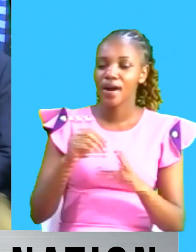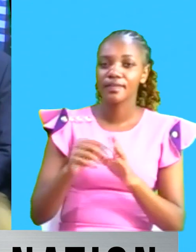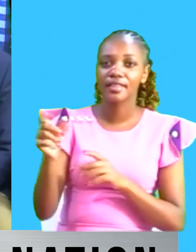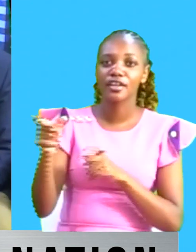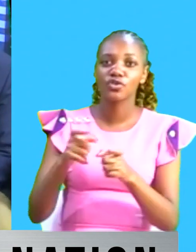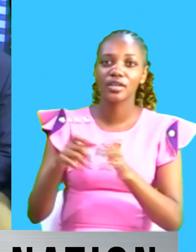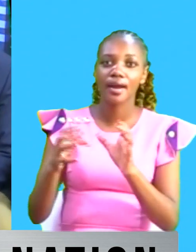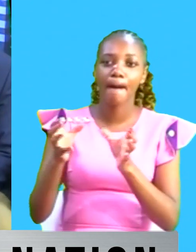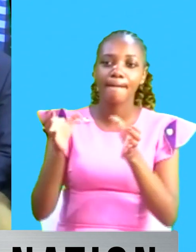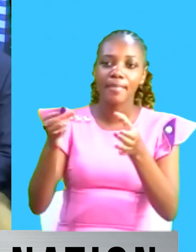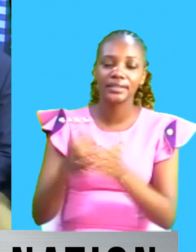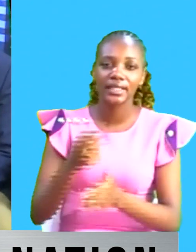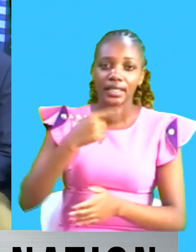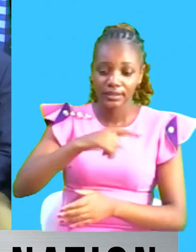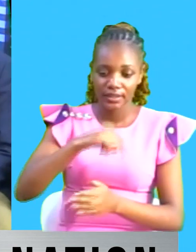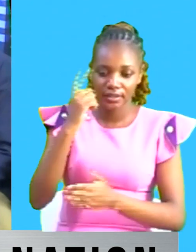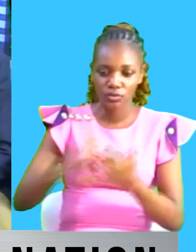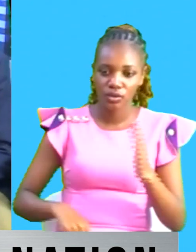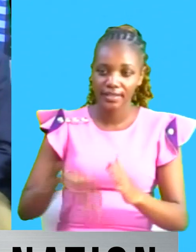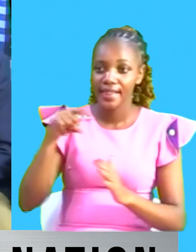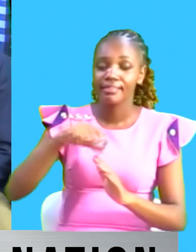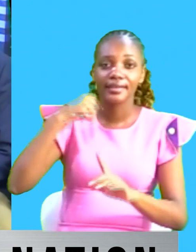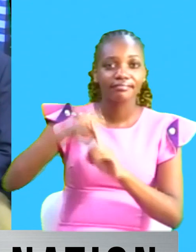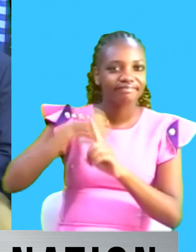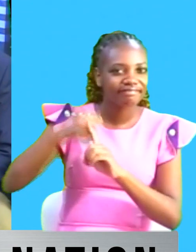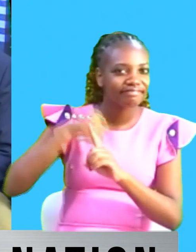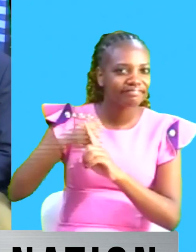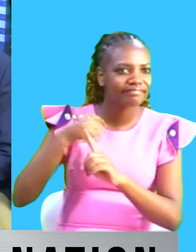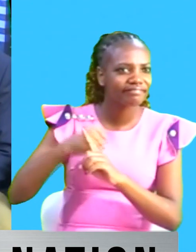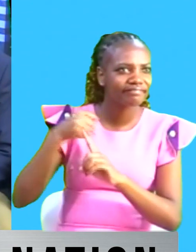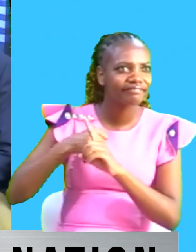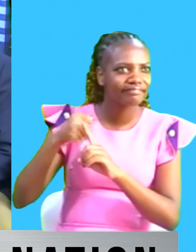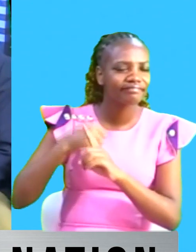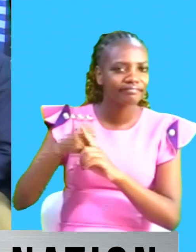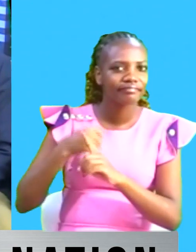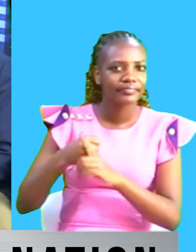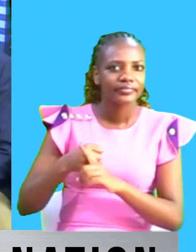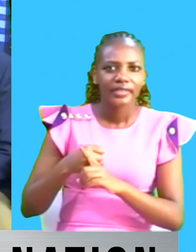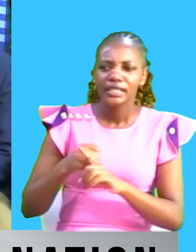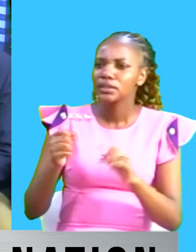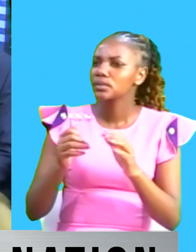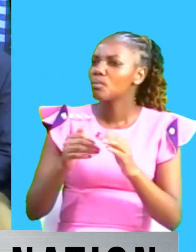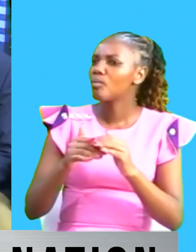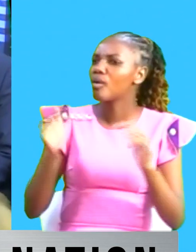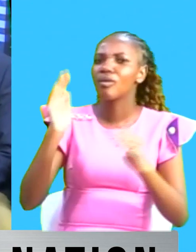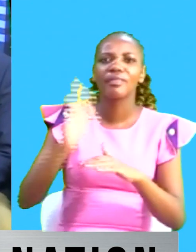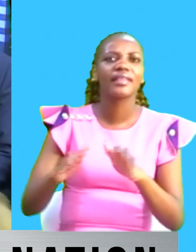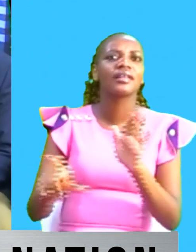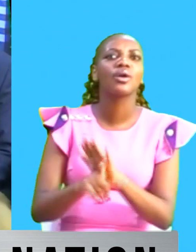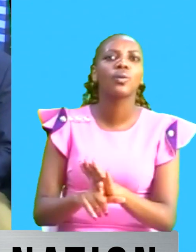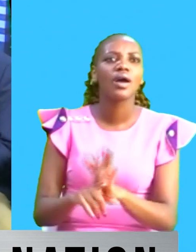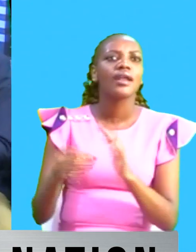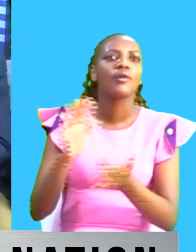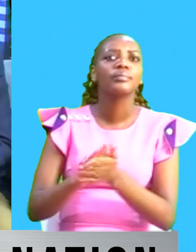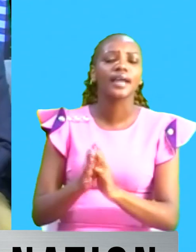you, tells us that this fight has gone beyond the question of dealing with law and order. It has gone to a level where now it has